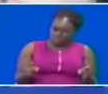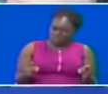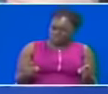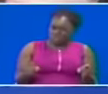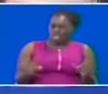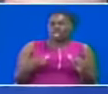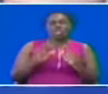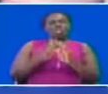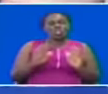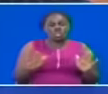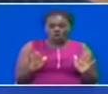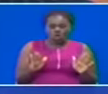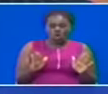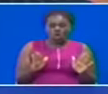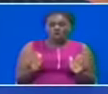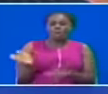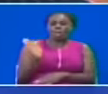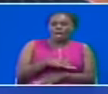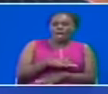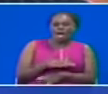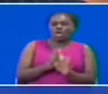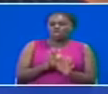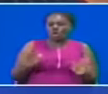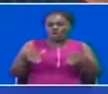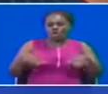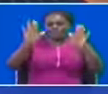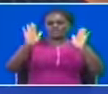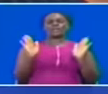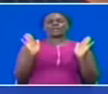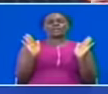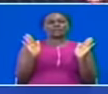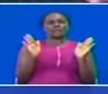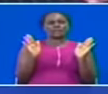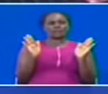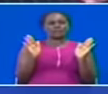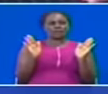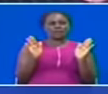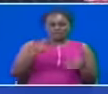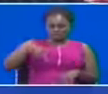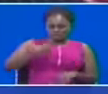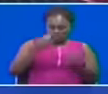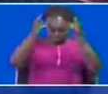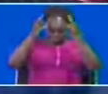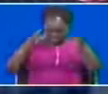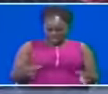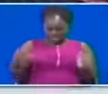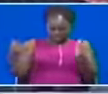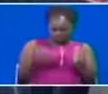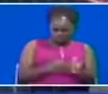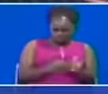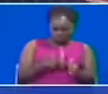retreat, no surrender. Our resolve to resist this provocation, our resolve to resist